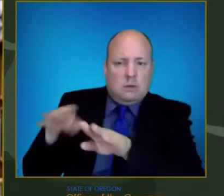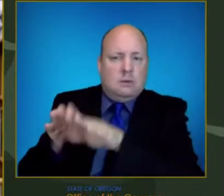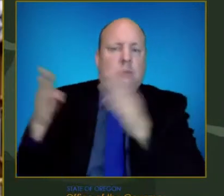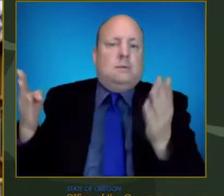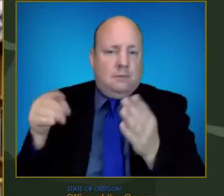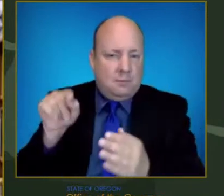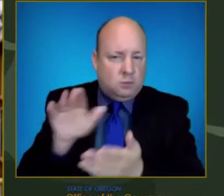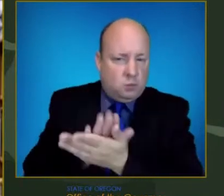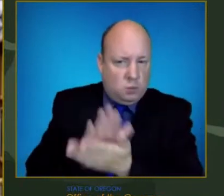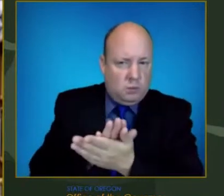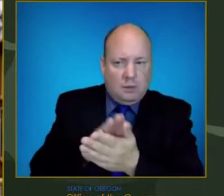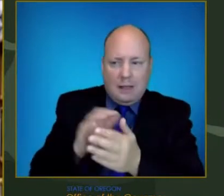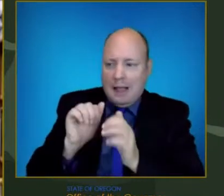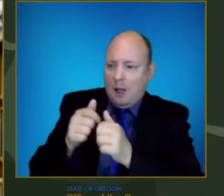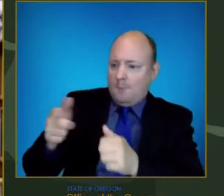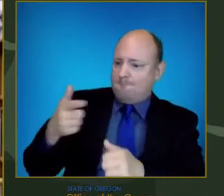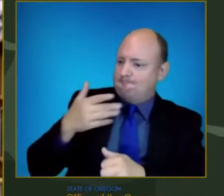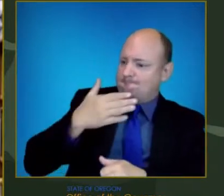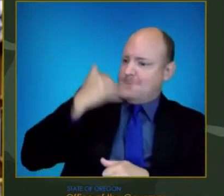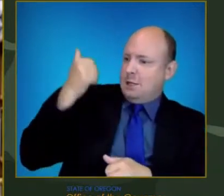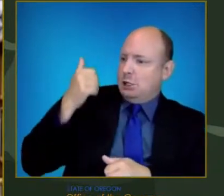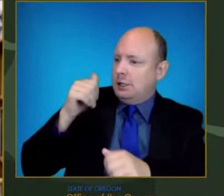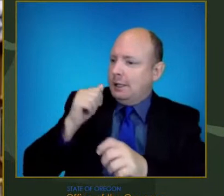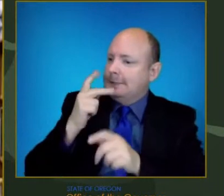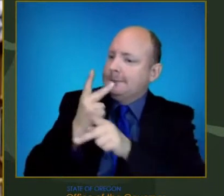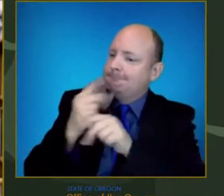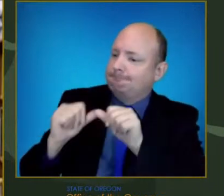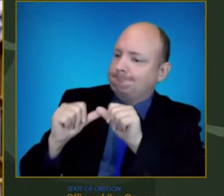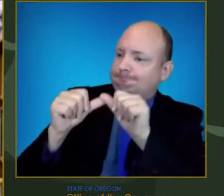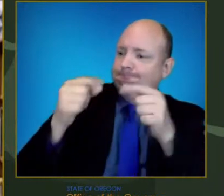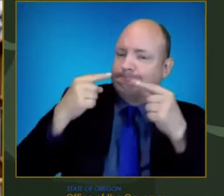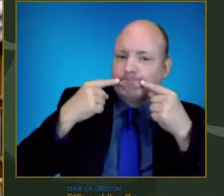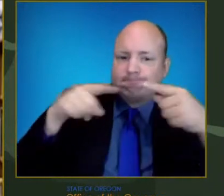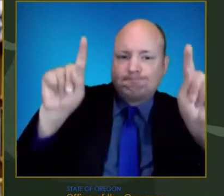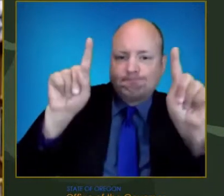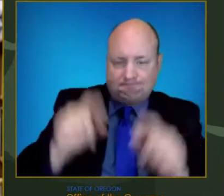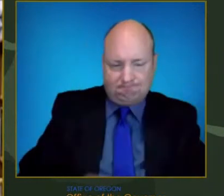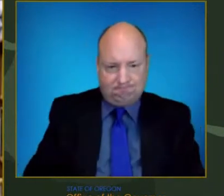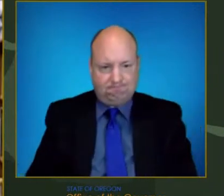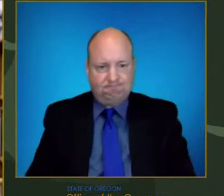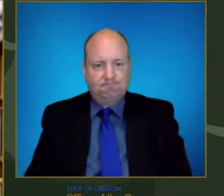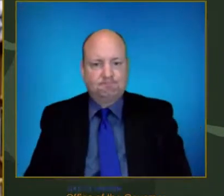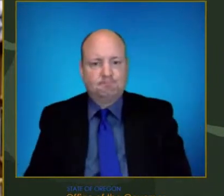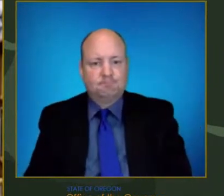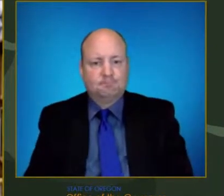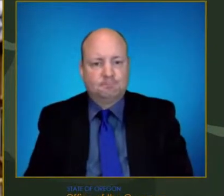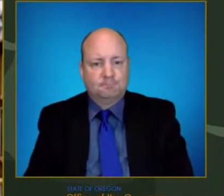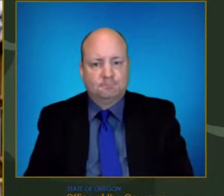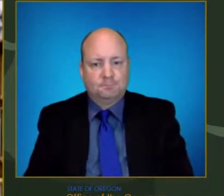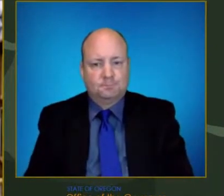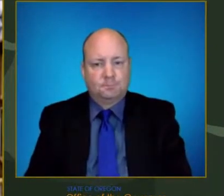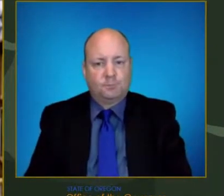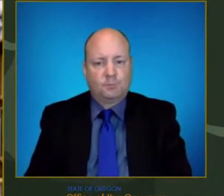Thank you. Thank you, Kelly. We'll go next to Gary Warner with EO Media. Go ahead, Gary.